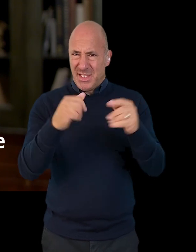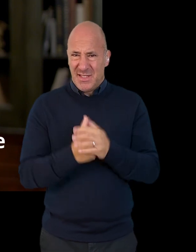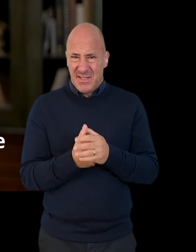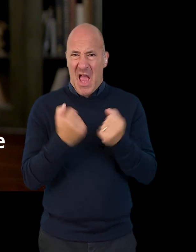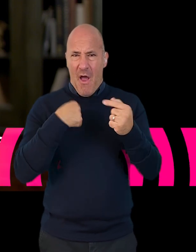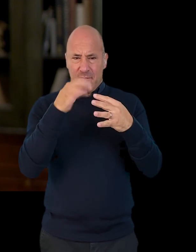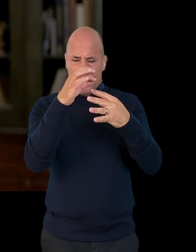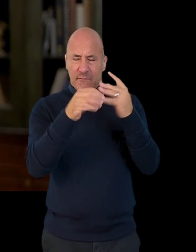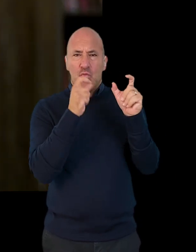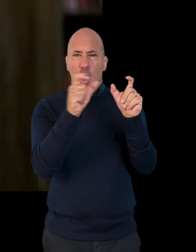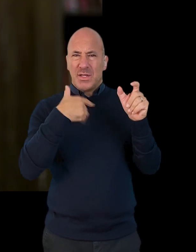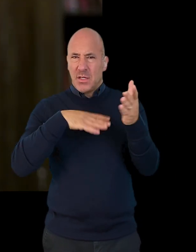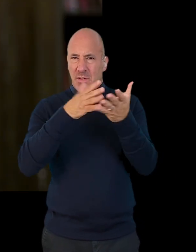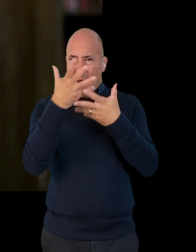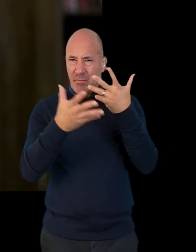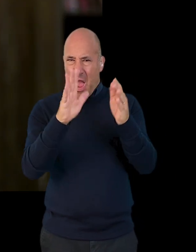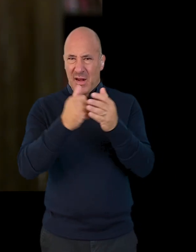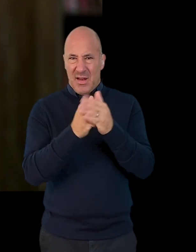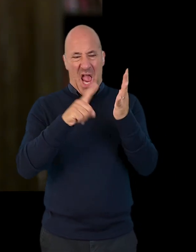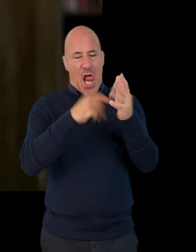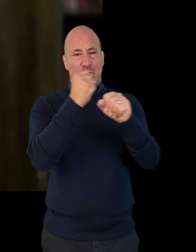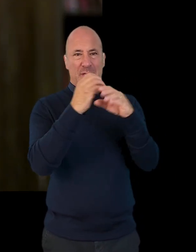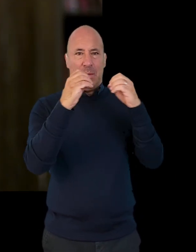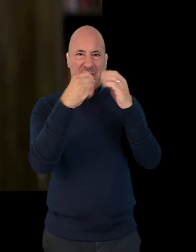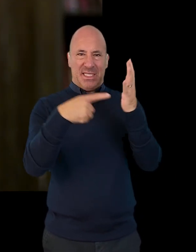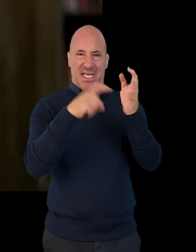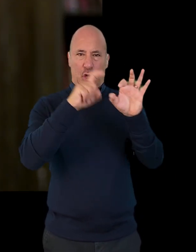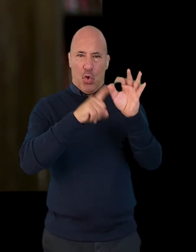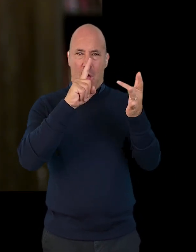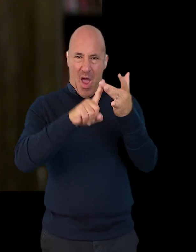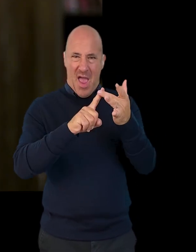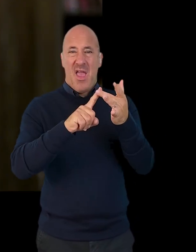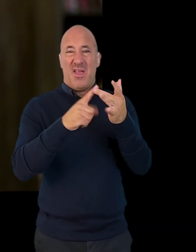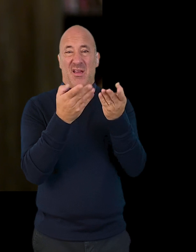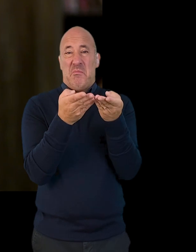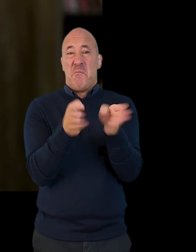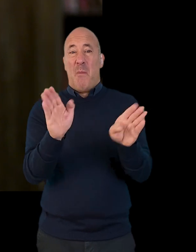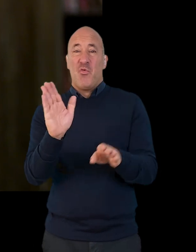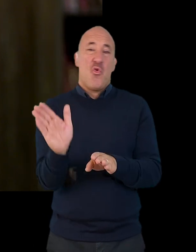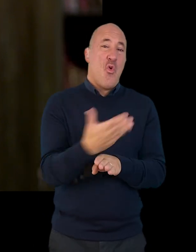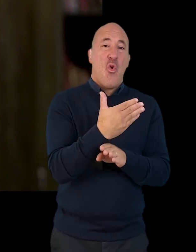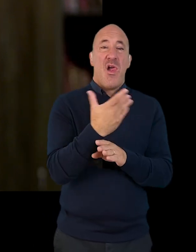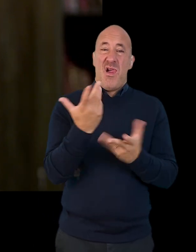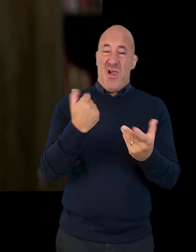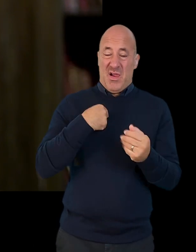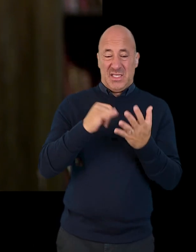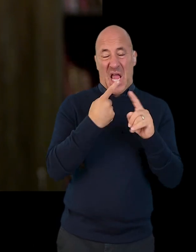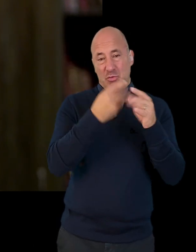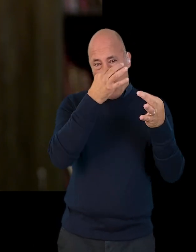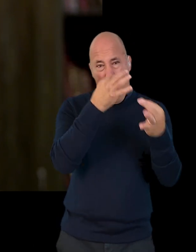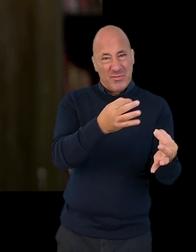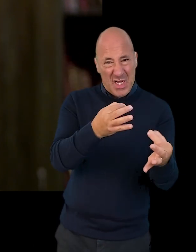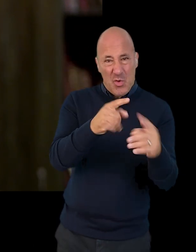need to define first of all. We use LGBTQI as a catch-all phrase for people who are claiming on the basis of their